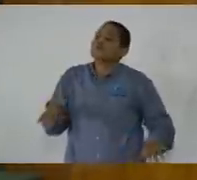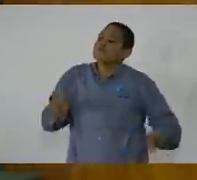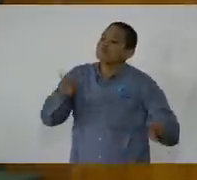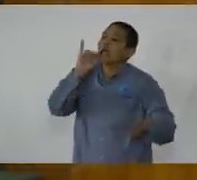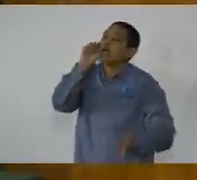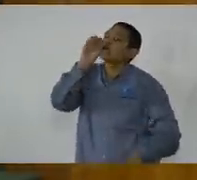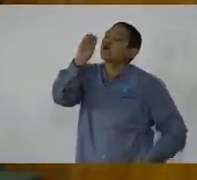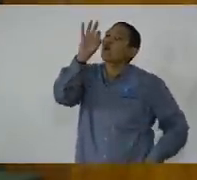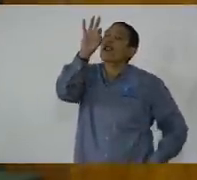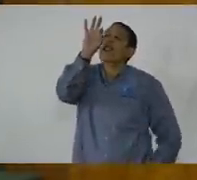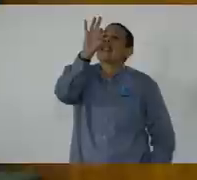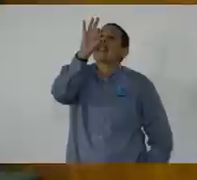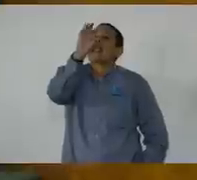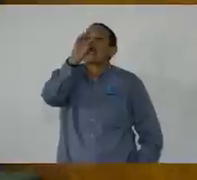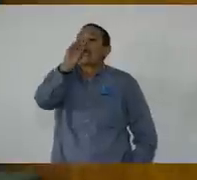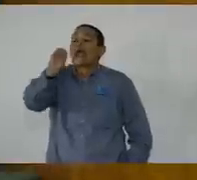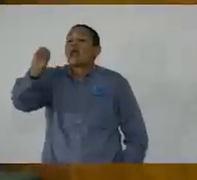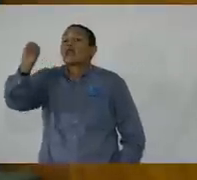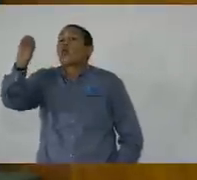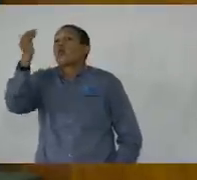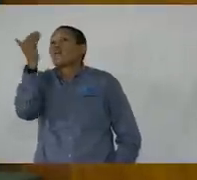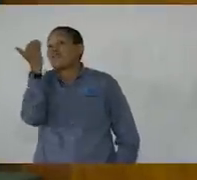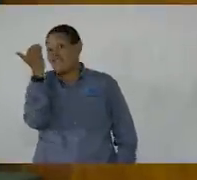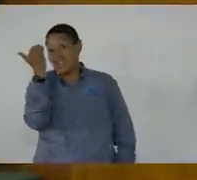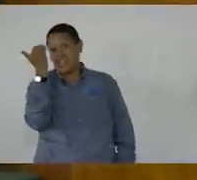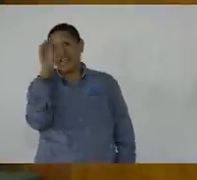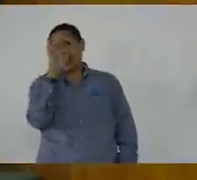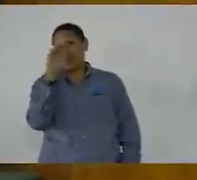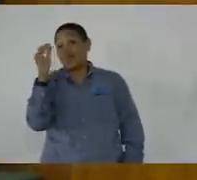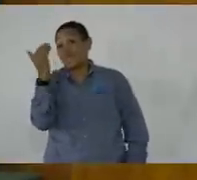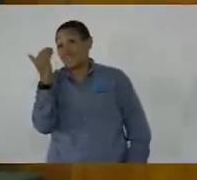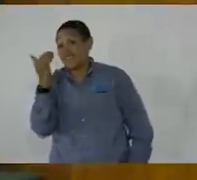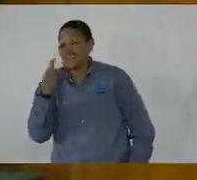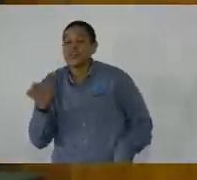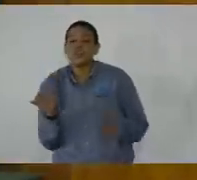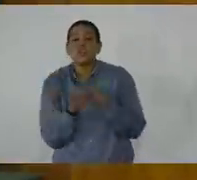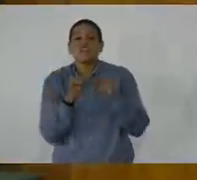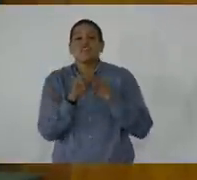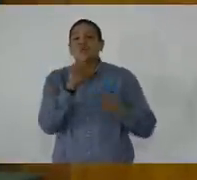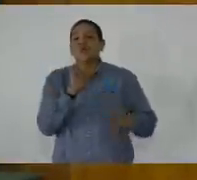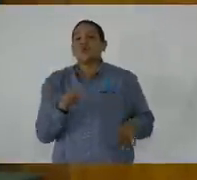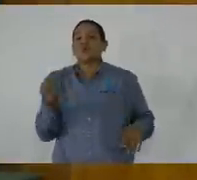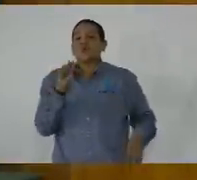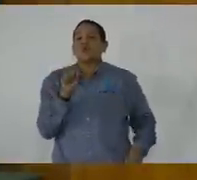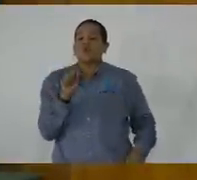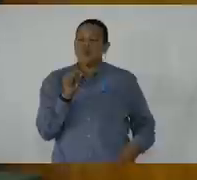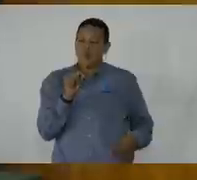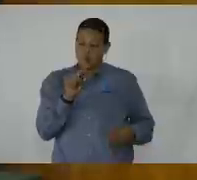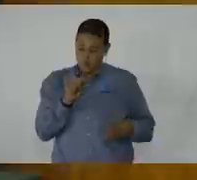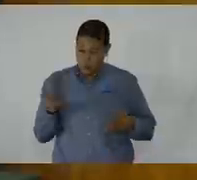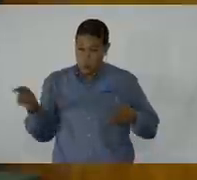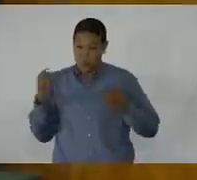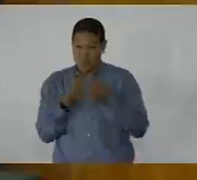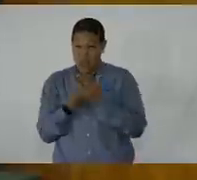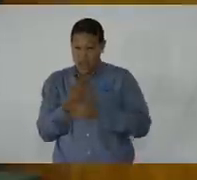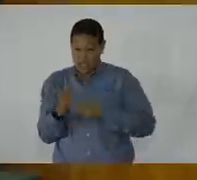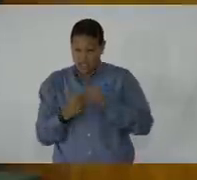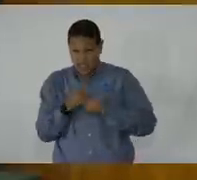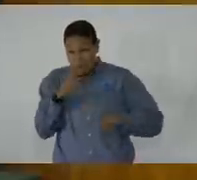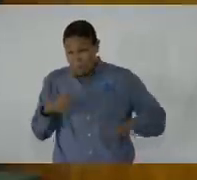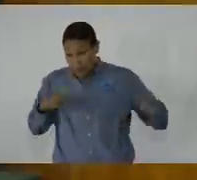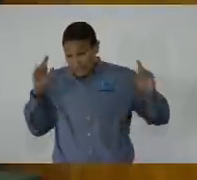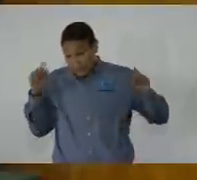ISO 9015 certification in the 2022 financial year. Madam Speaker,